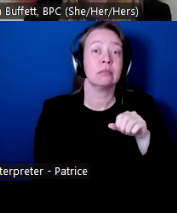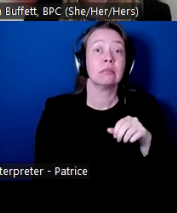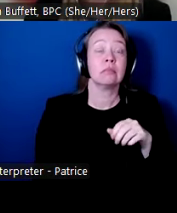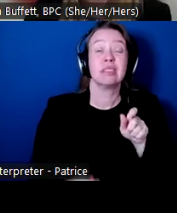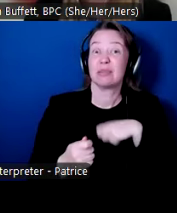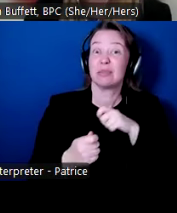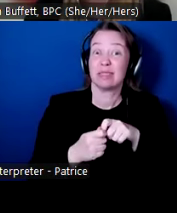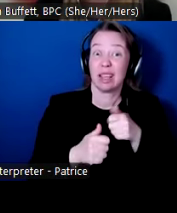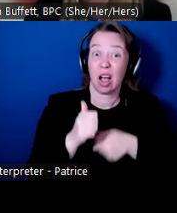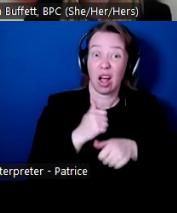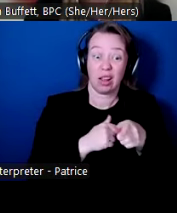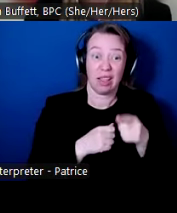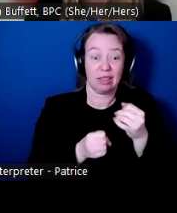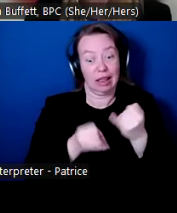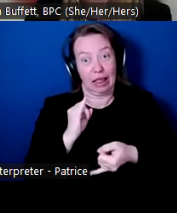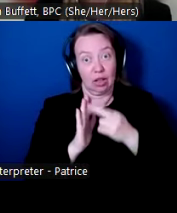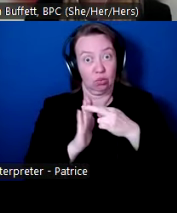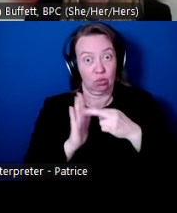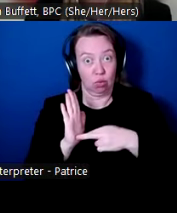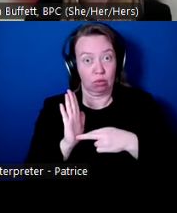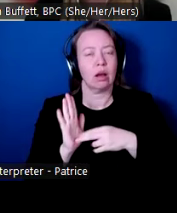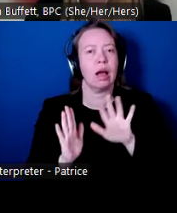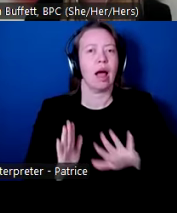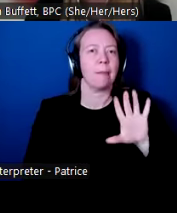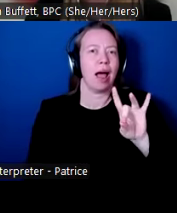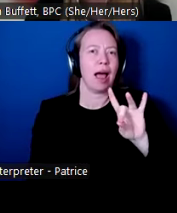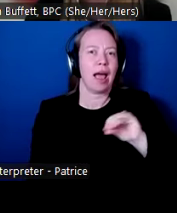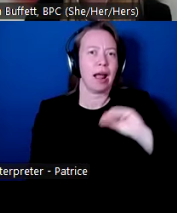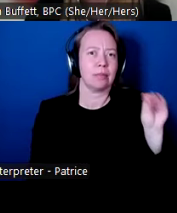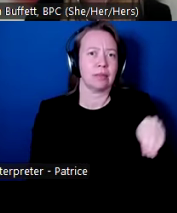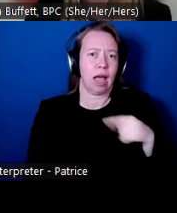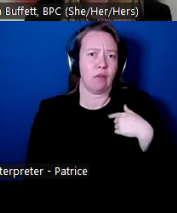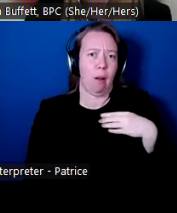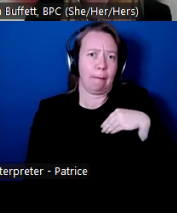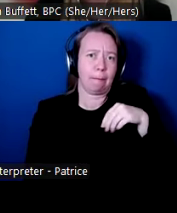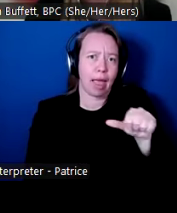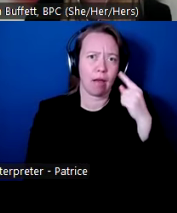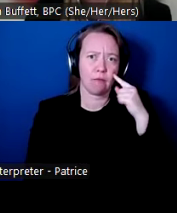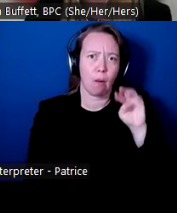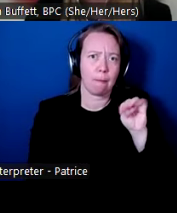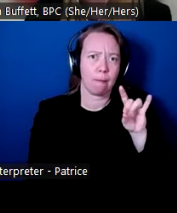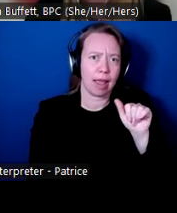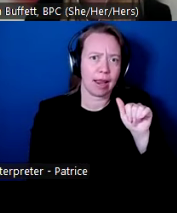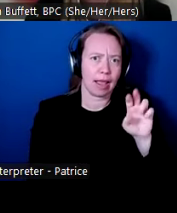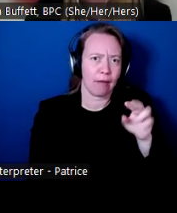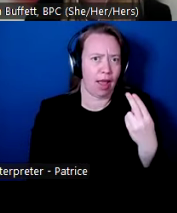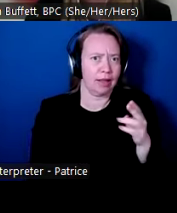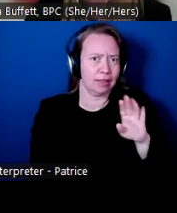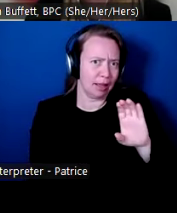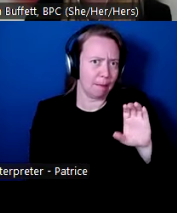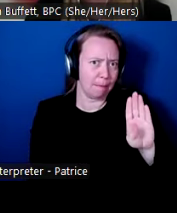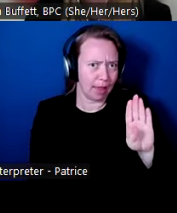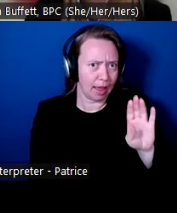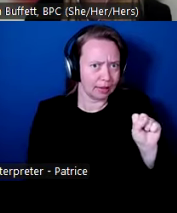Specifically, under this final rule, at least 80% of Medicaid payments for specific HCBS must be spent